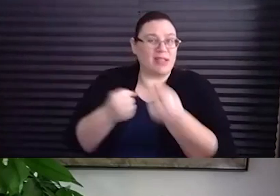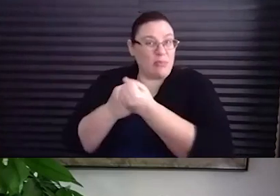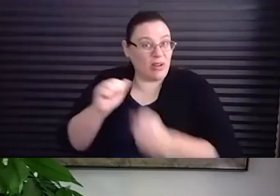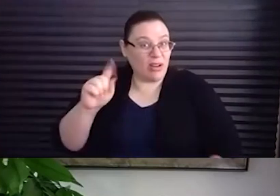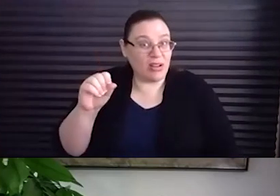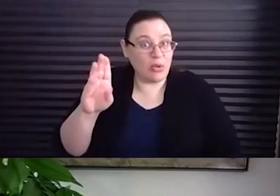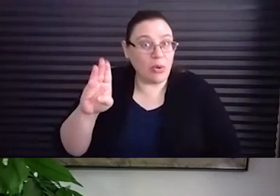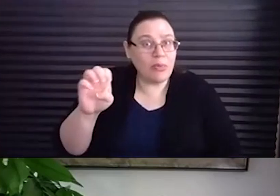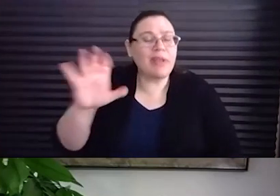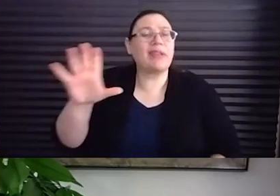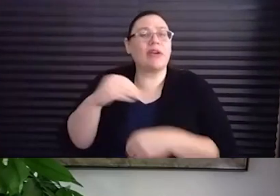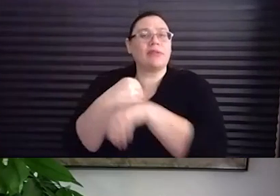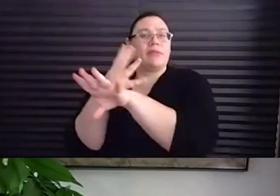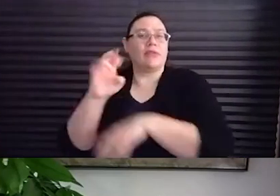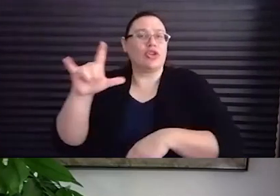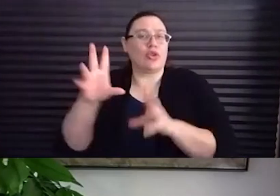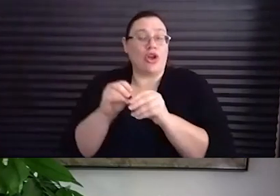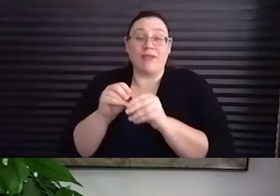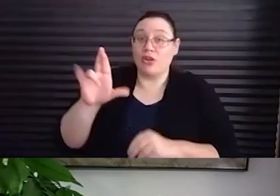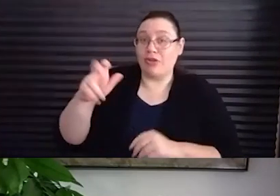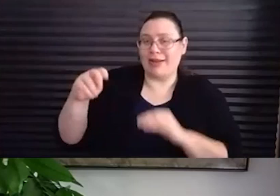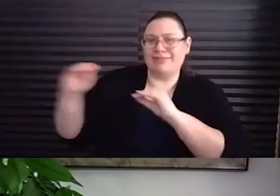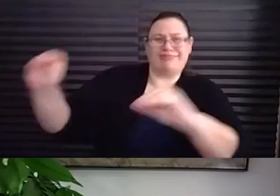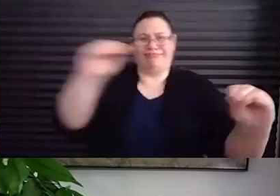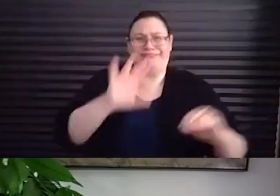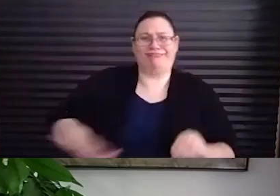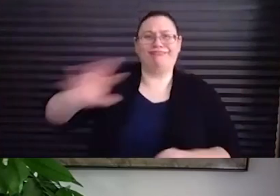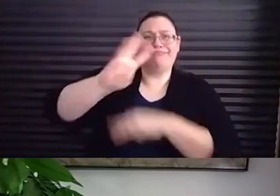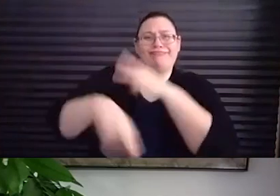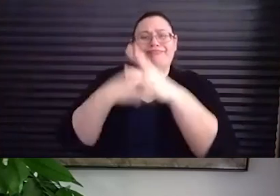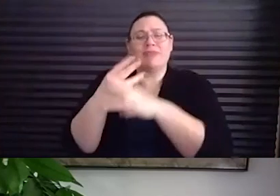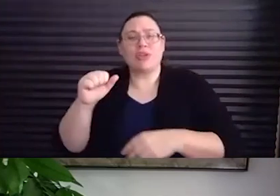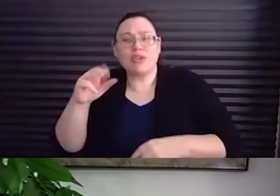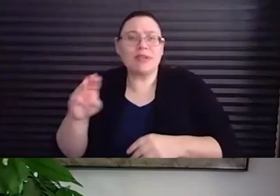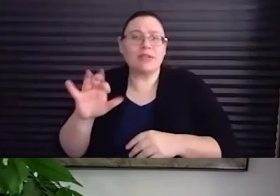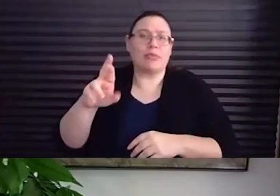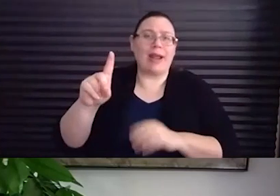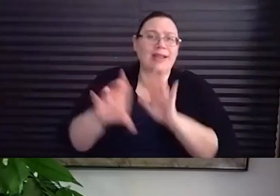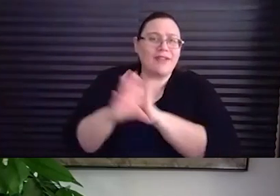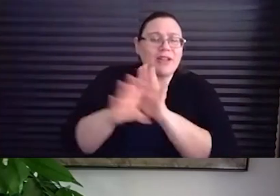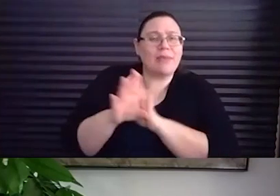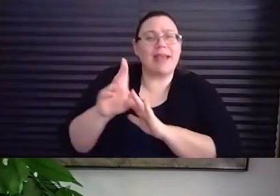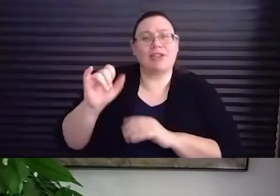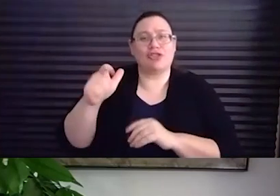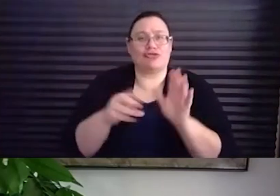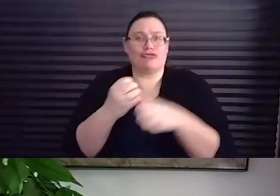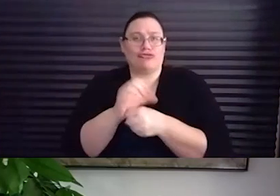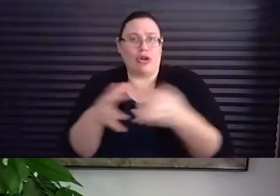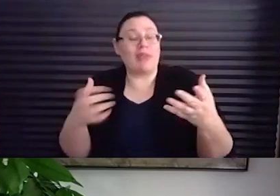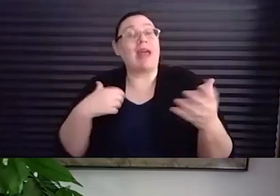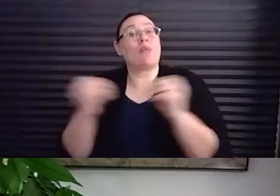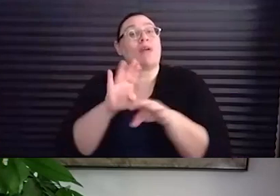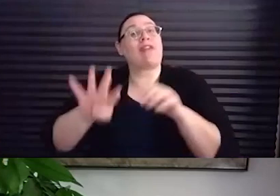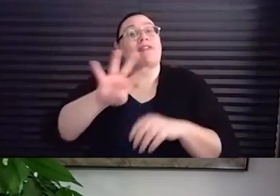their virtual conference. And Ryan educates globally on social media, brand development, and digital growth for creators. And he's done over 40 brand partnerships